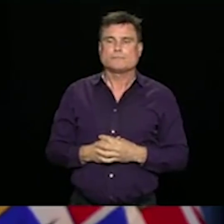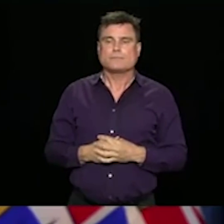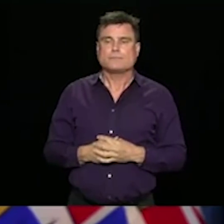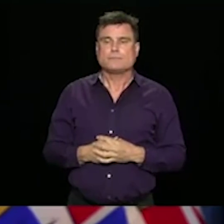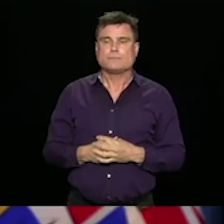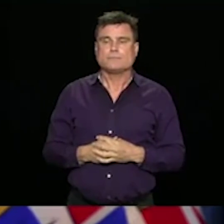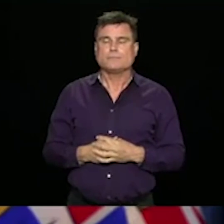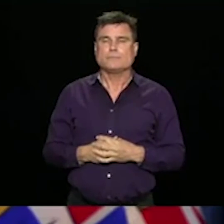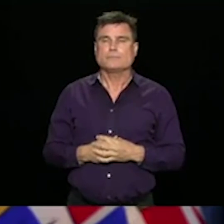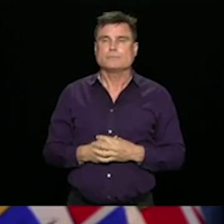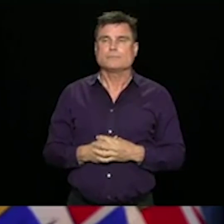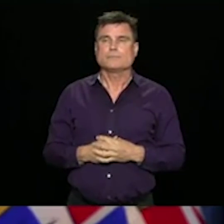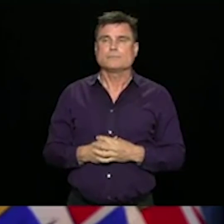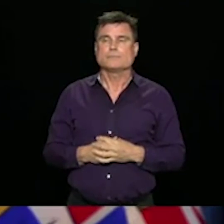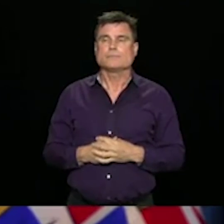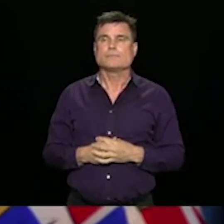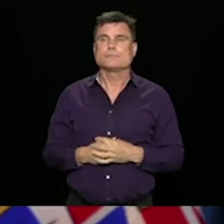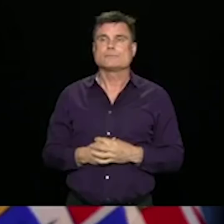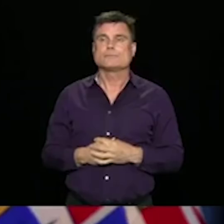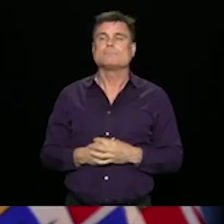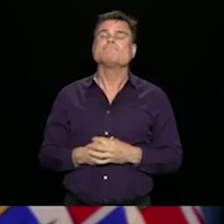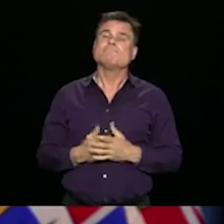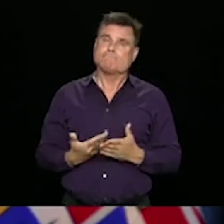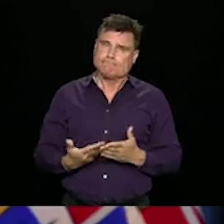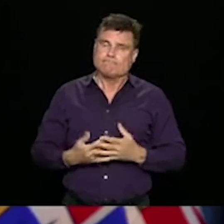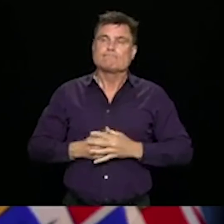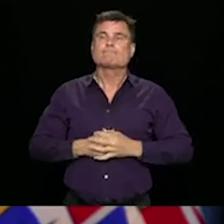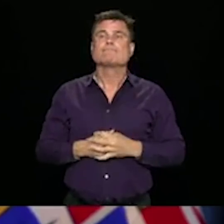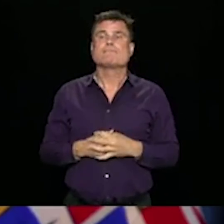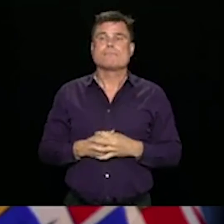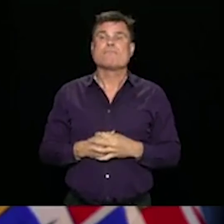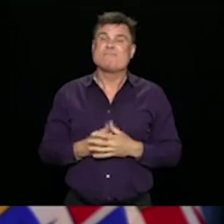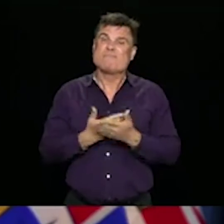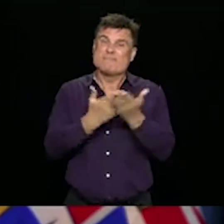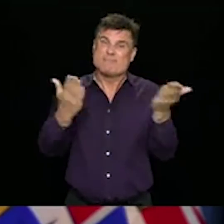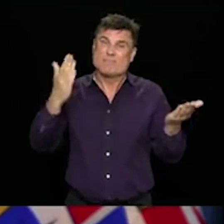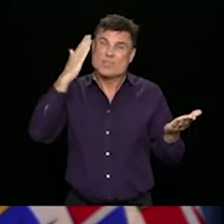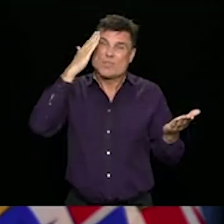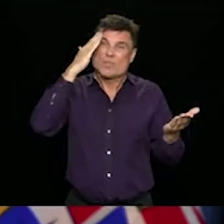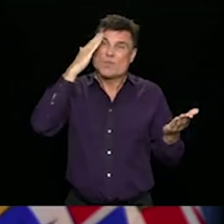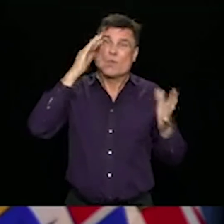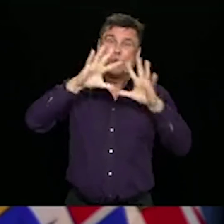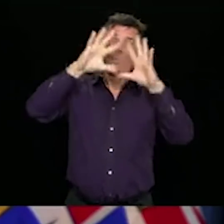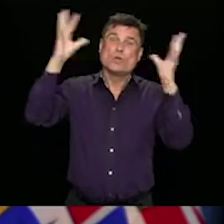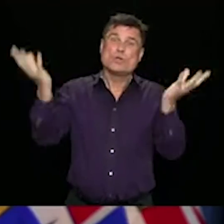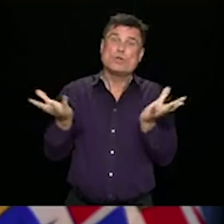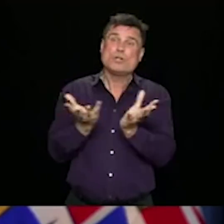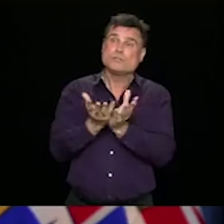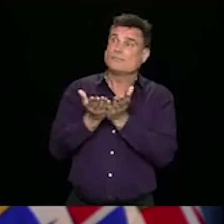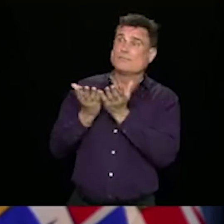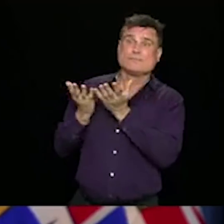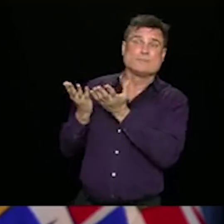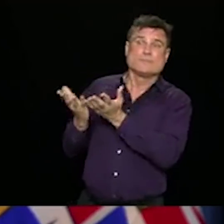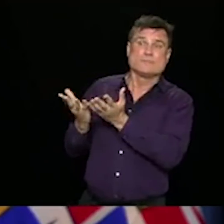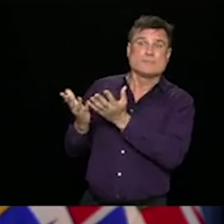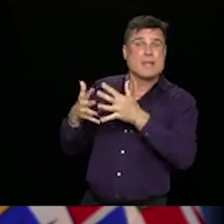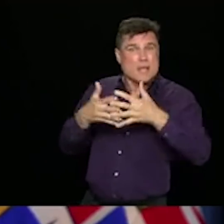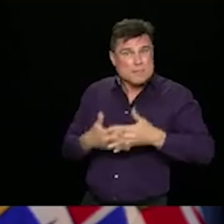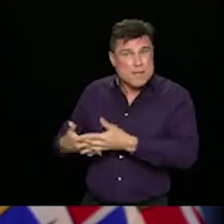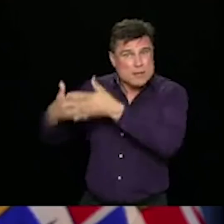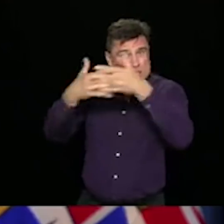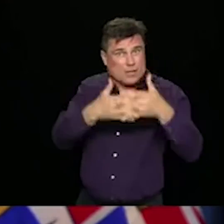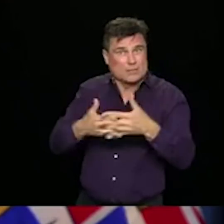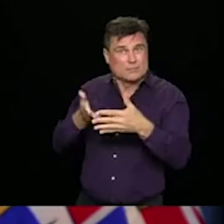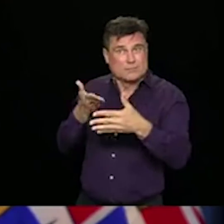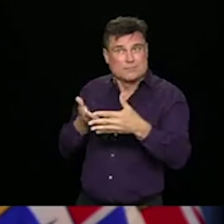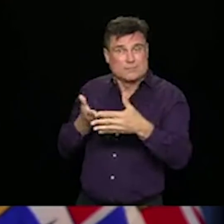So as we know, there's a number of things that are happening in our communities around the world, in the United States and here